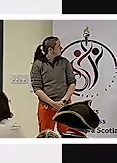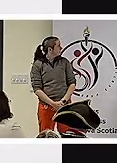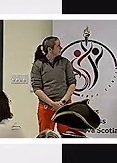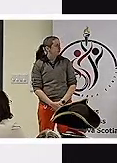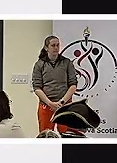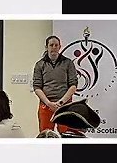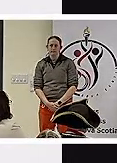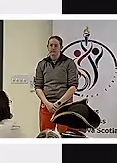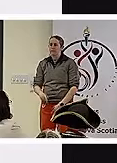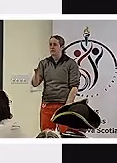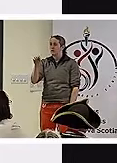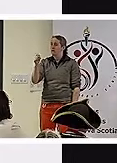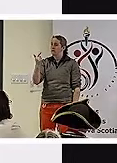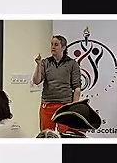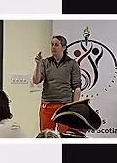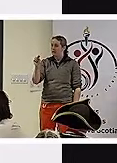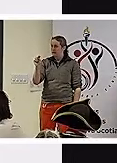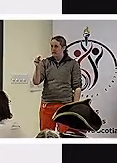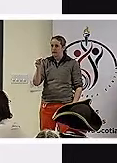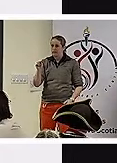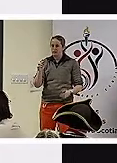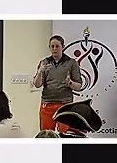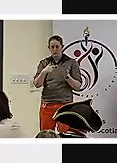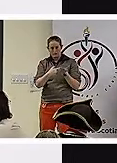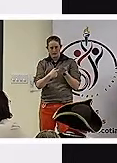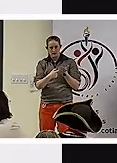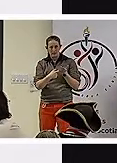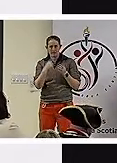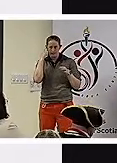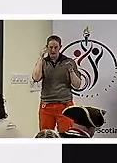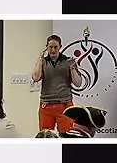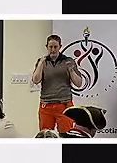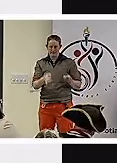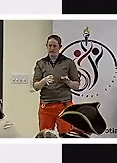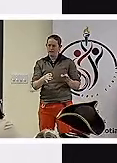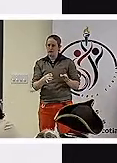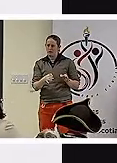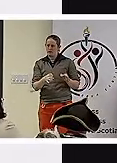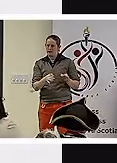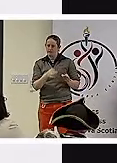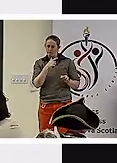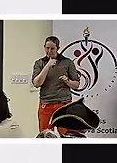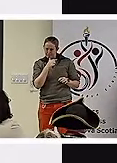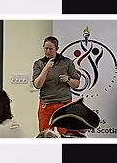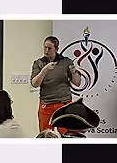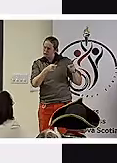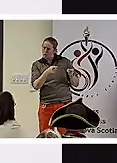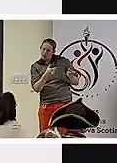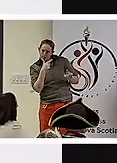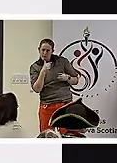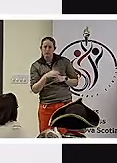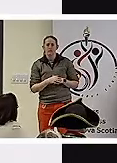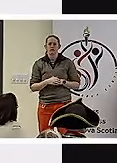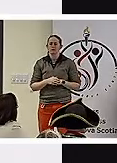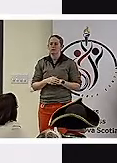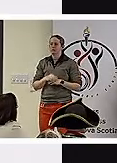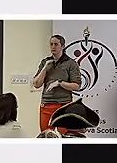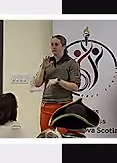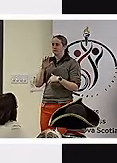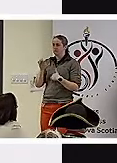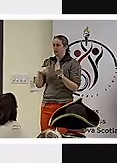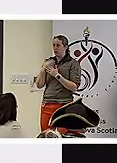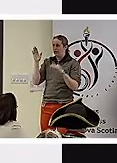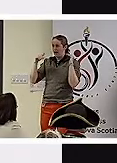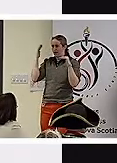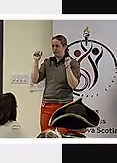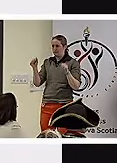All right, Tegan, do you want to tell us a little bit about decision making and control? All adults have the right to make decisions